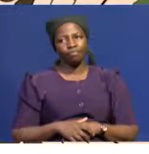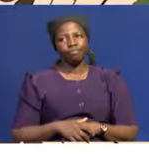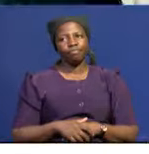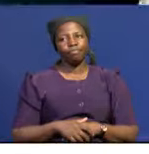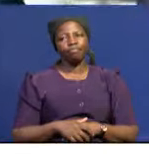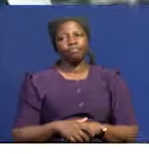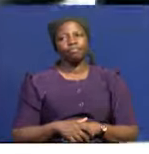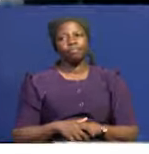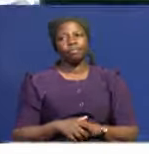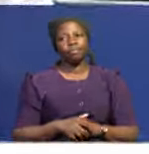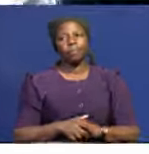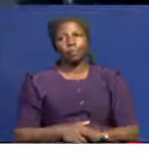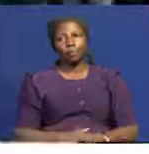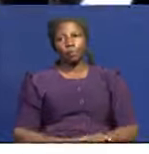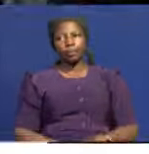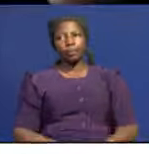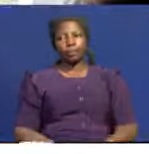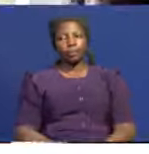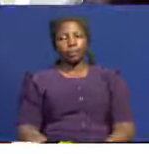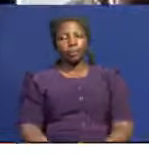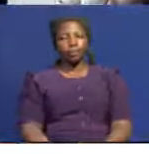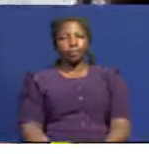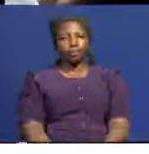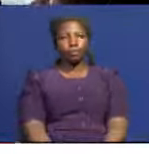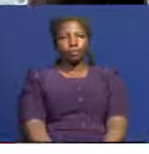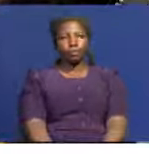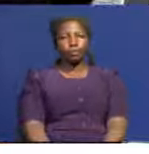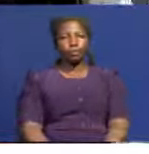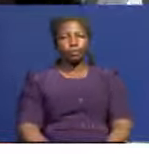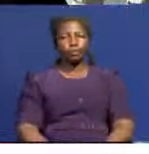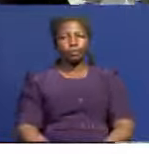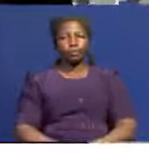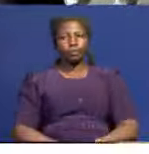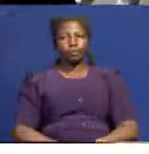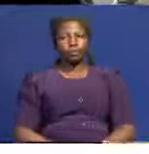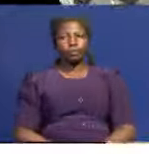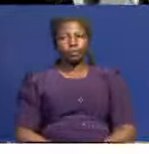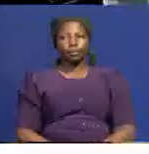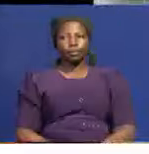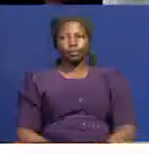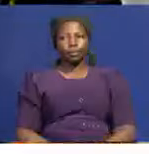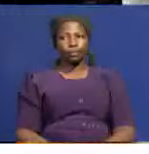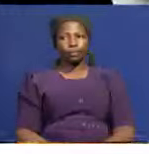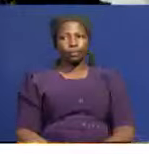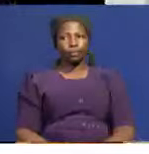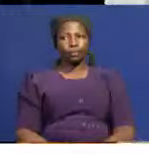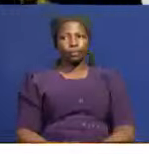human rights. For Legends Edition, I'm Joseph Wahungu.